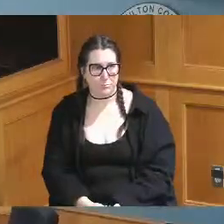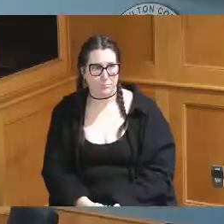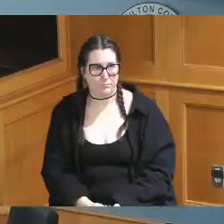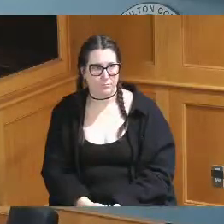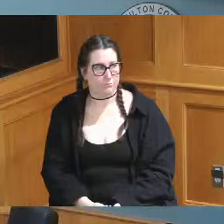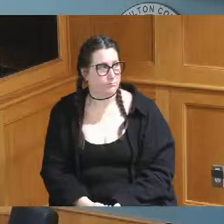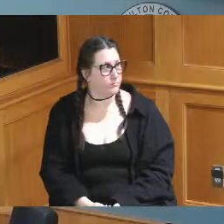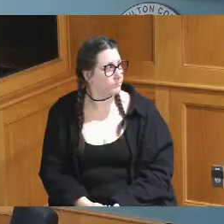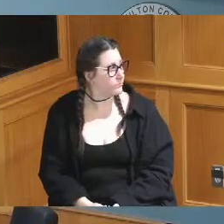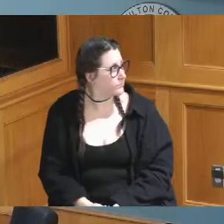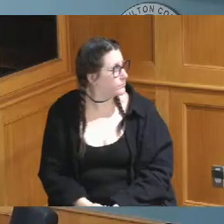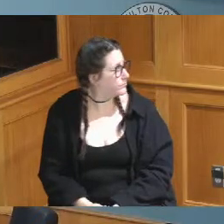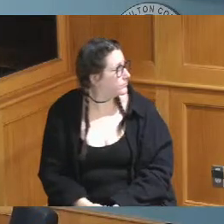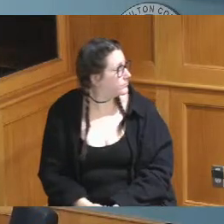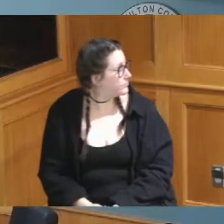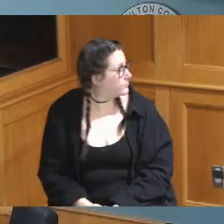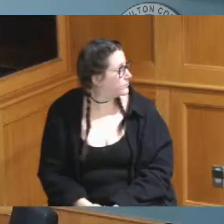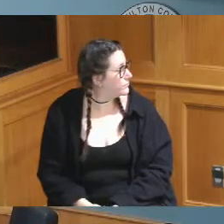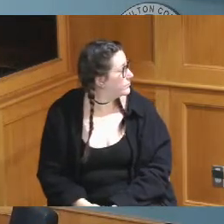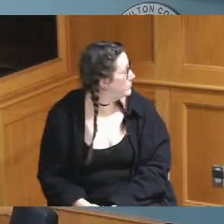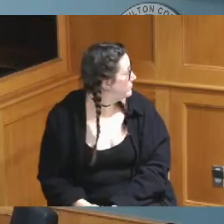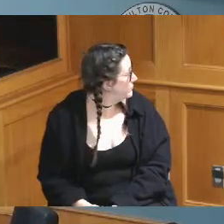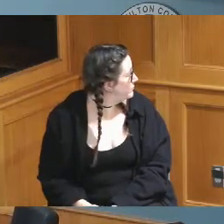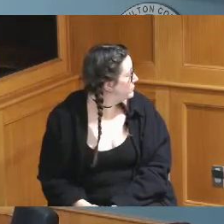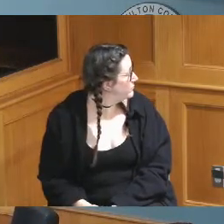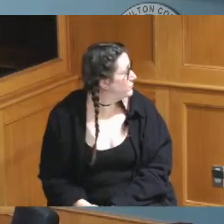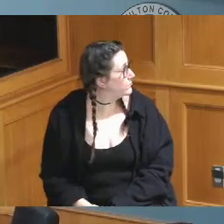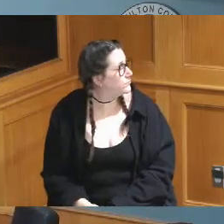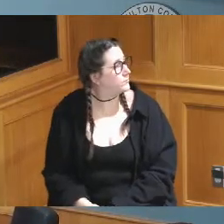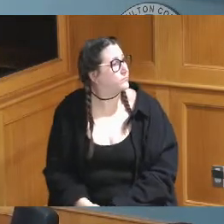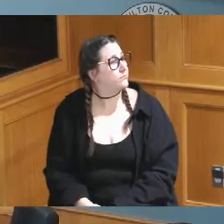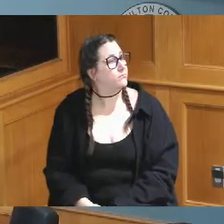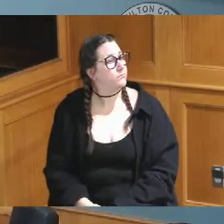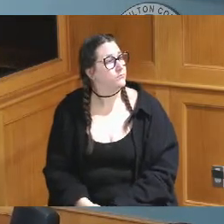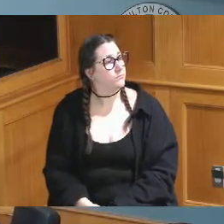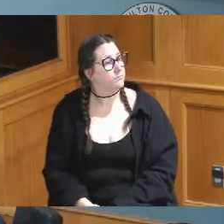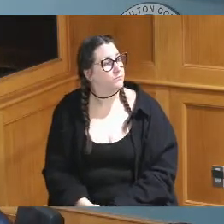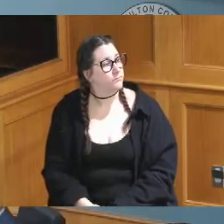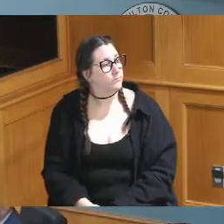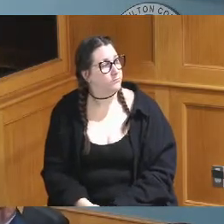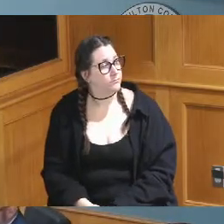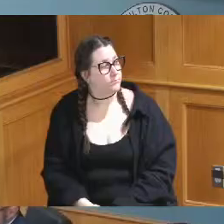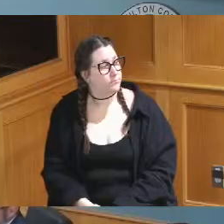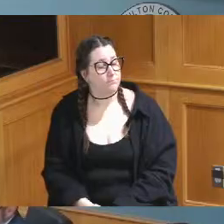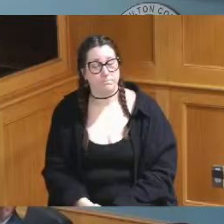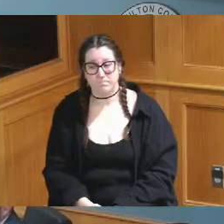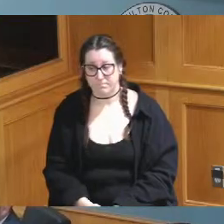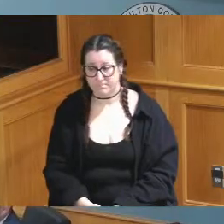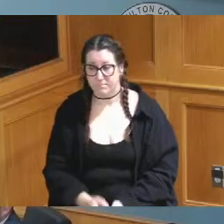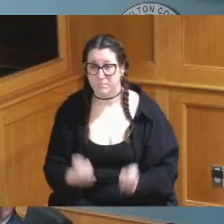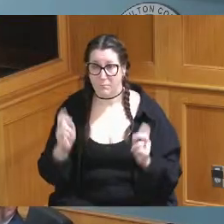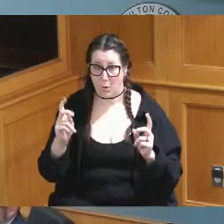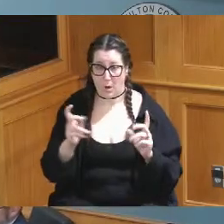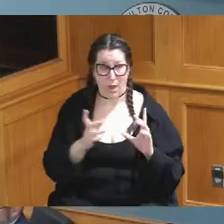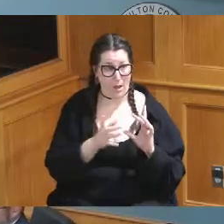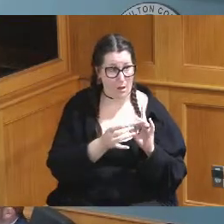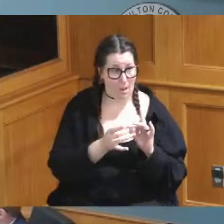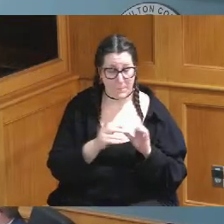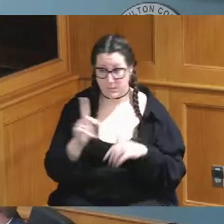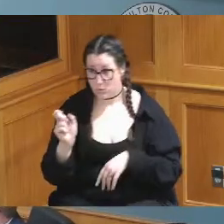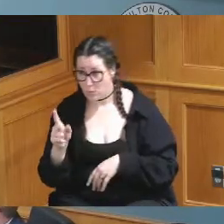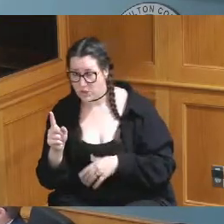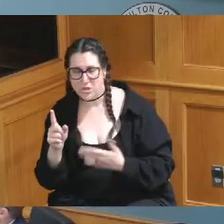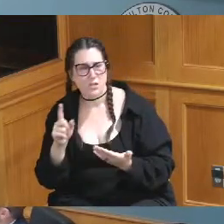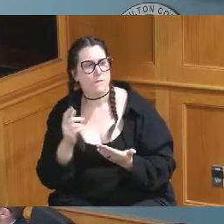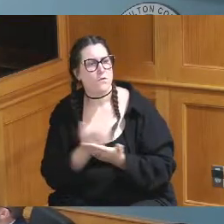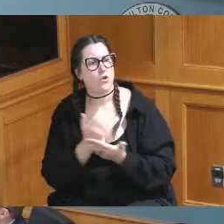Okay. I did have a question. Oh, okay. Never mind. All right. Comments or questions? Yeah, this is for our